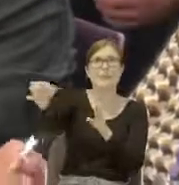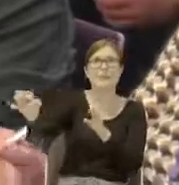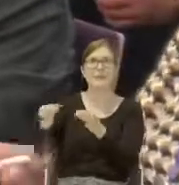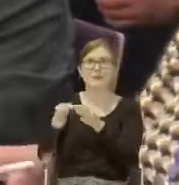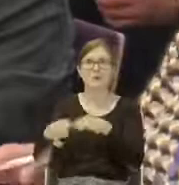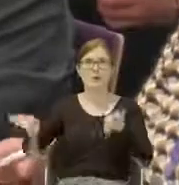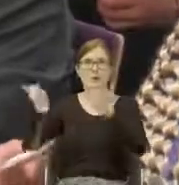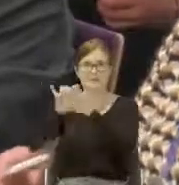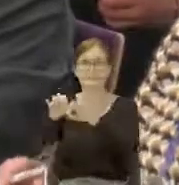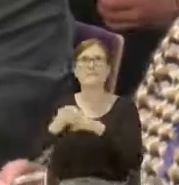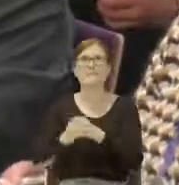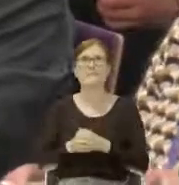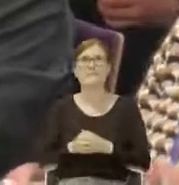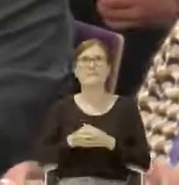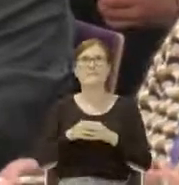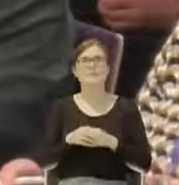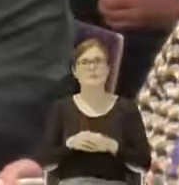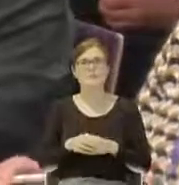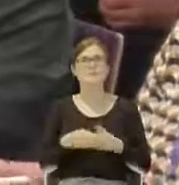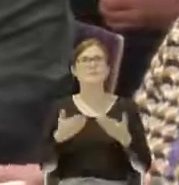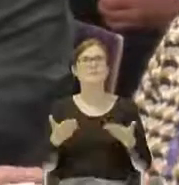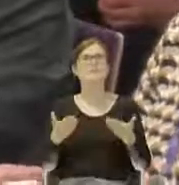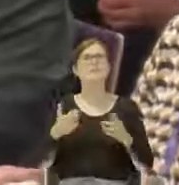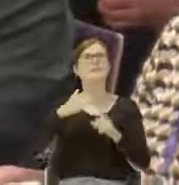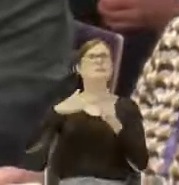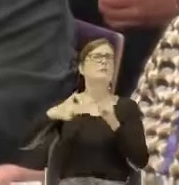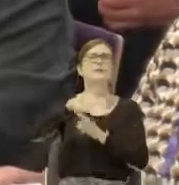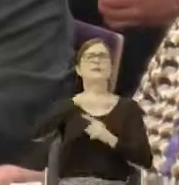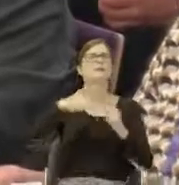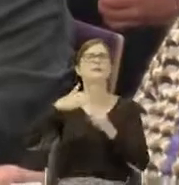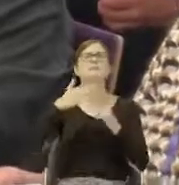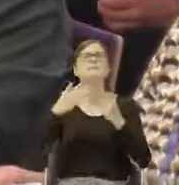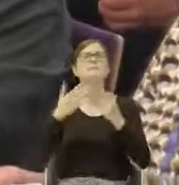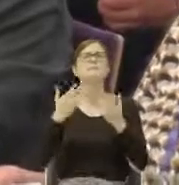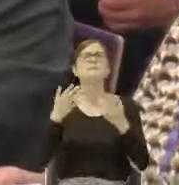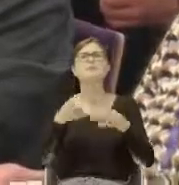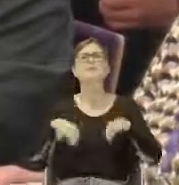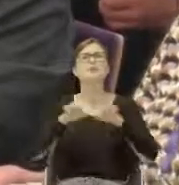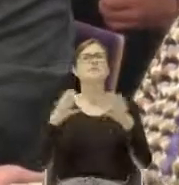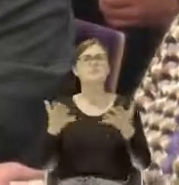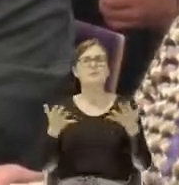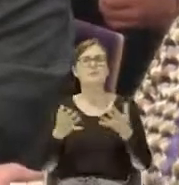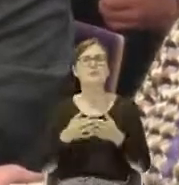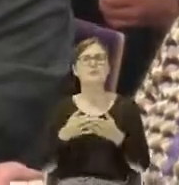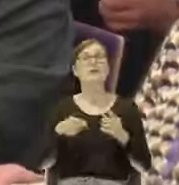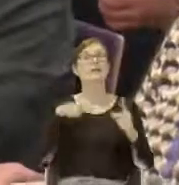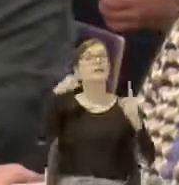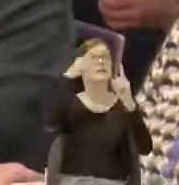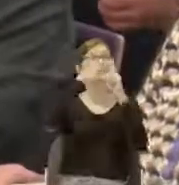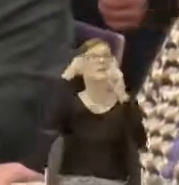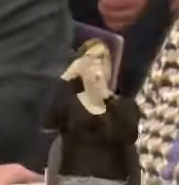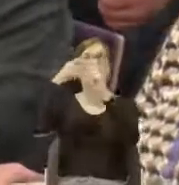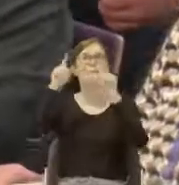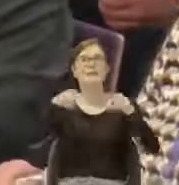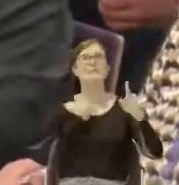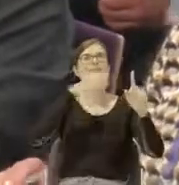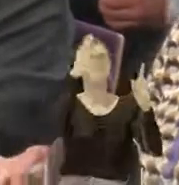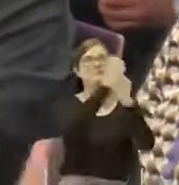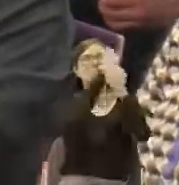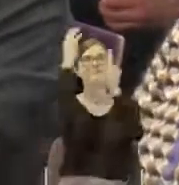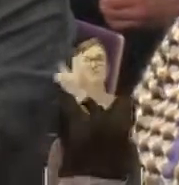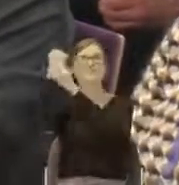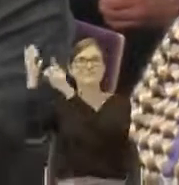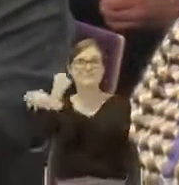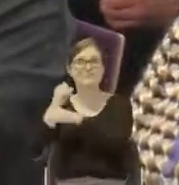for ourselves in 2015 and 2016. Just 2 months ago, we met in New York at the